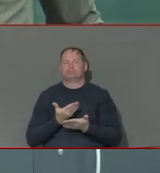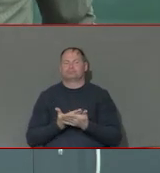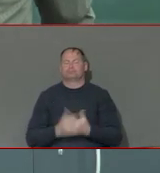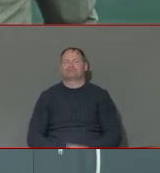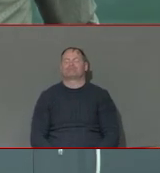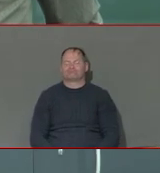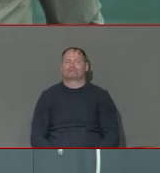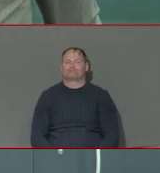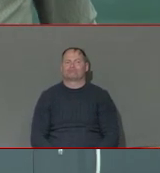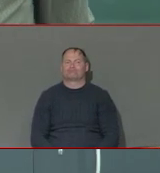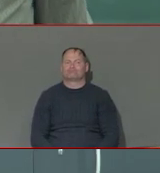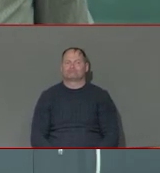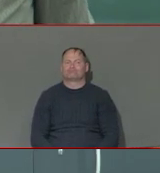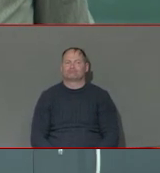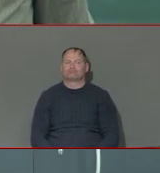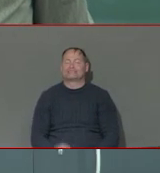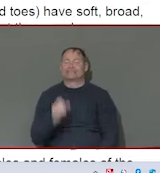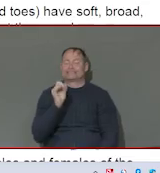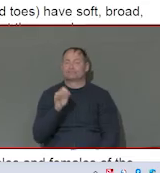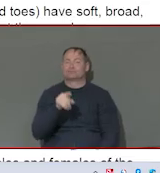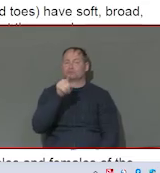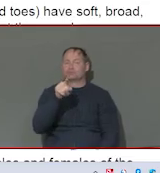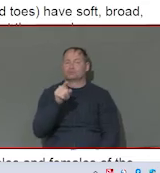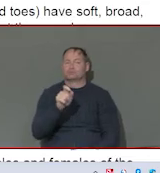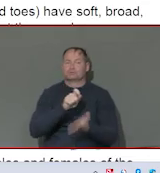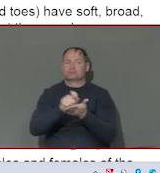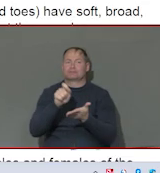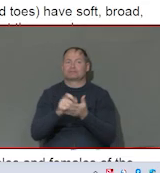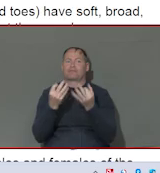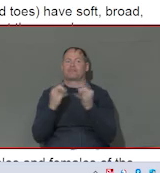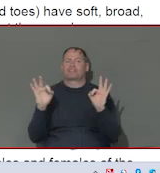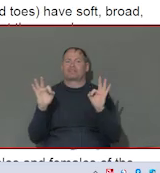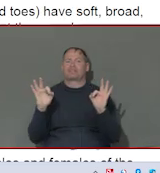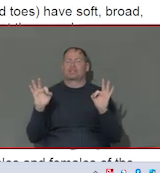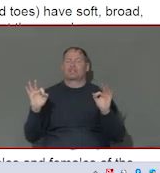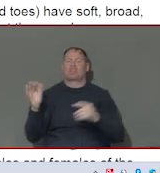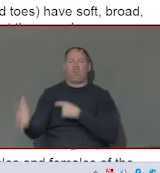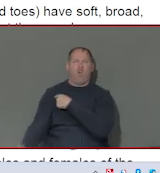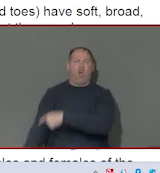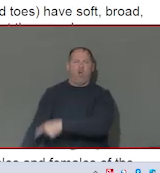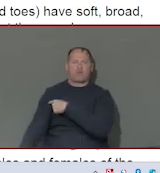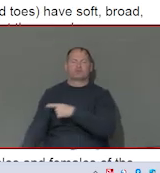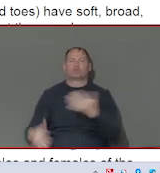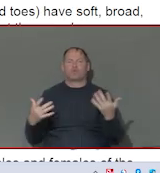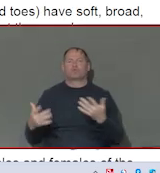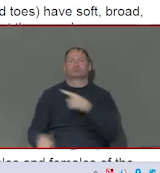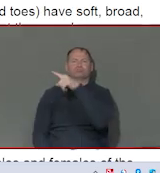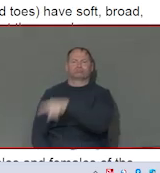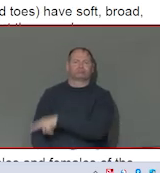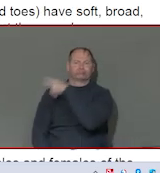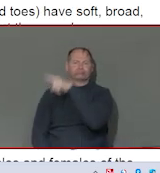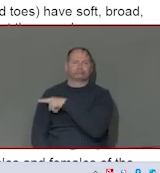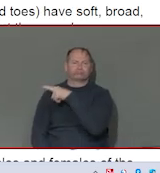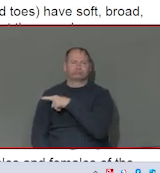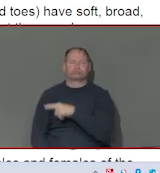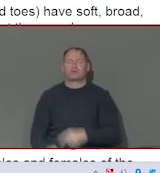for this one, if you only write free arms or just rotating arms